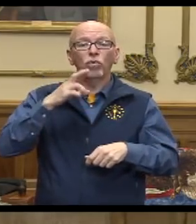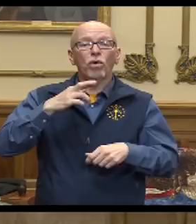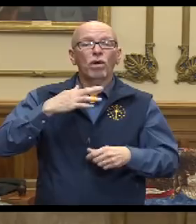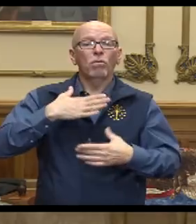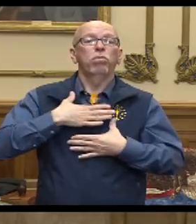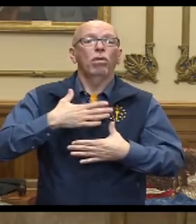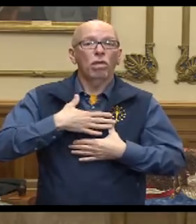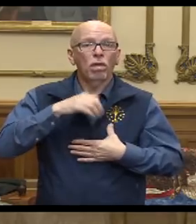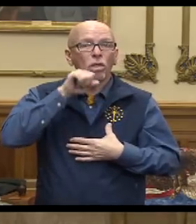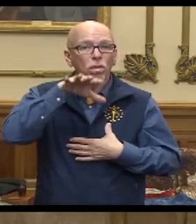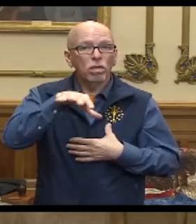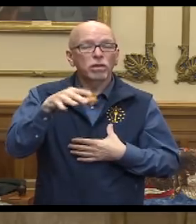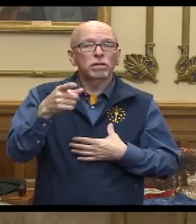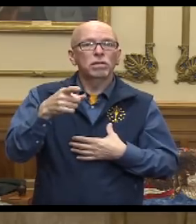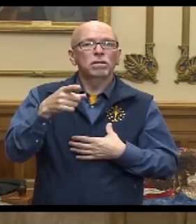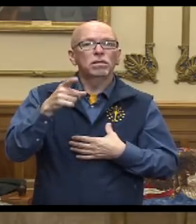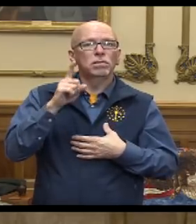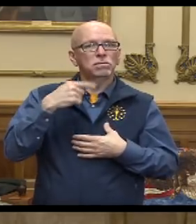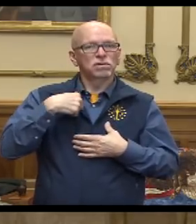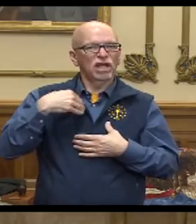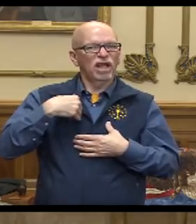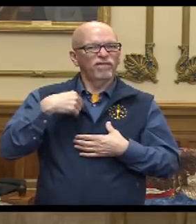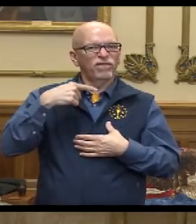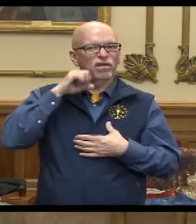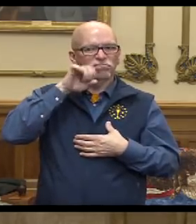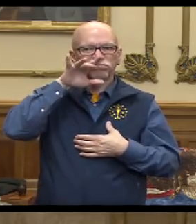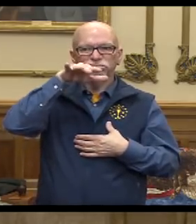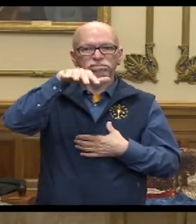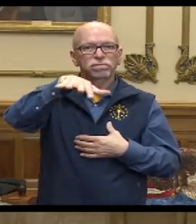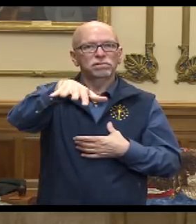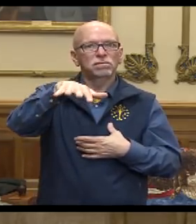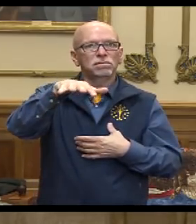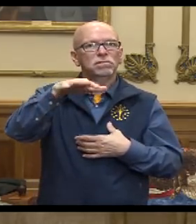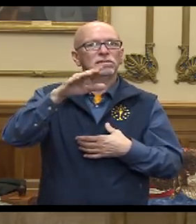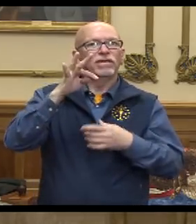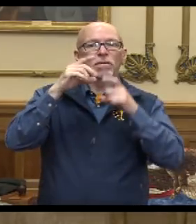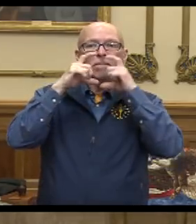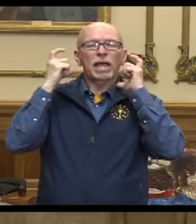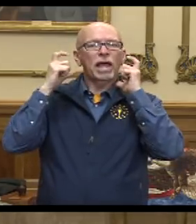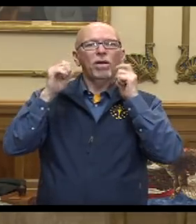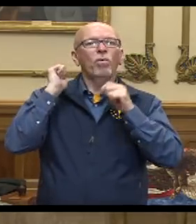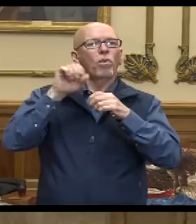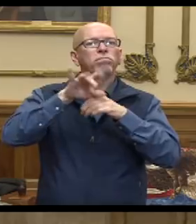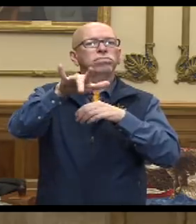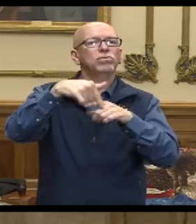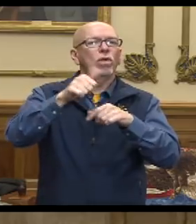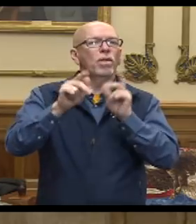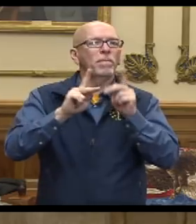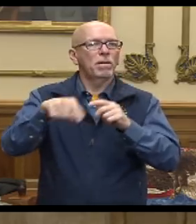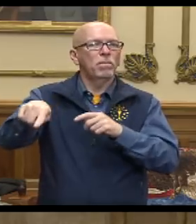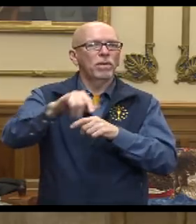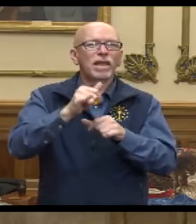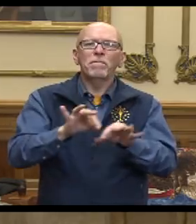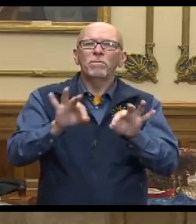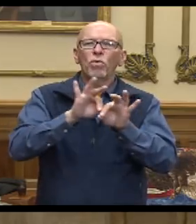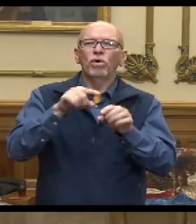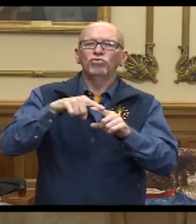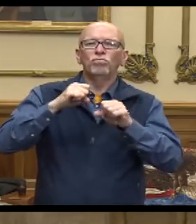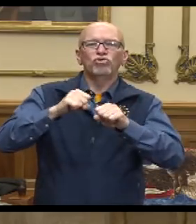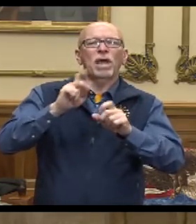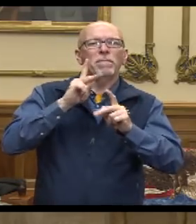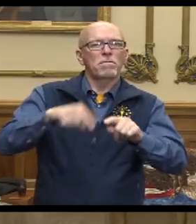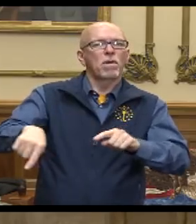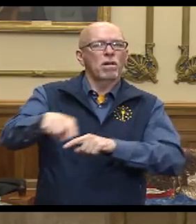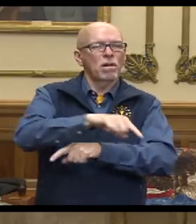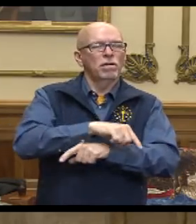heavily on someone, you're actually containing those droplets from going to somebody else. So that's the most important part of wearing those masks. And